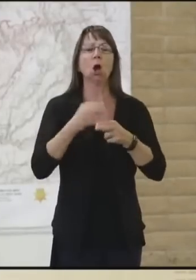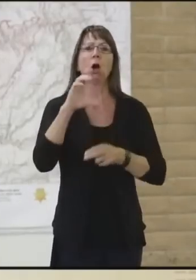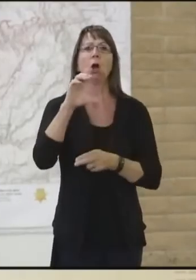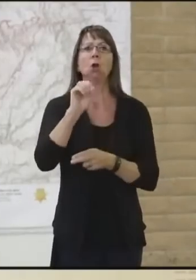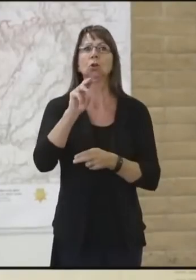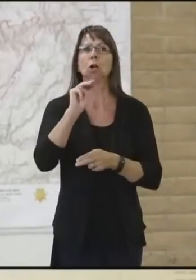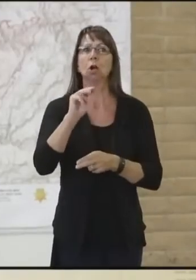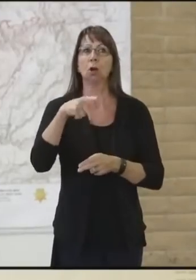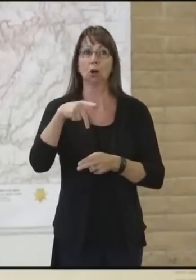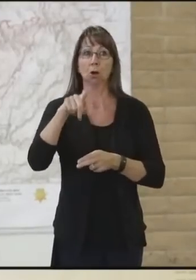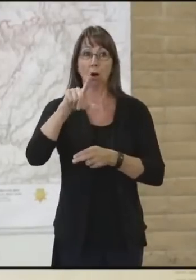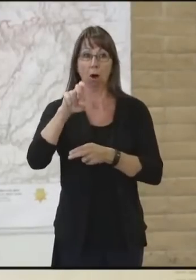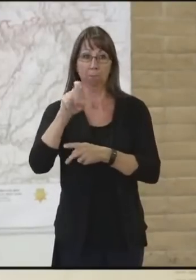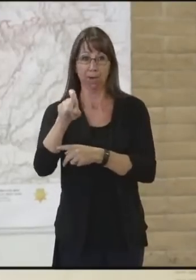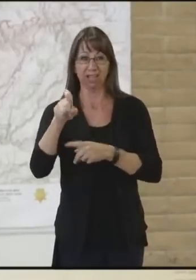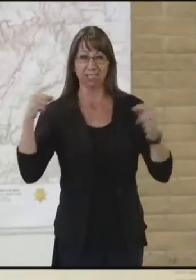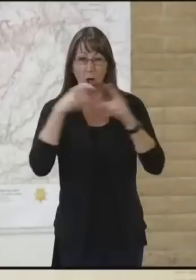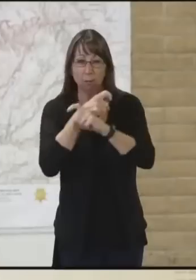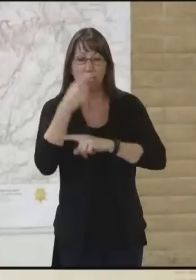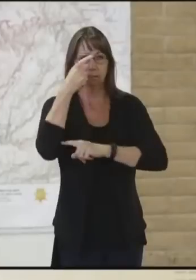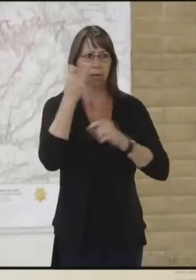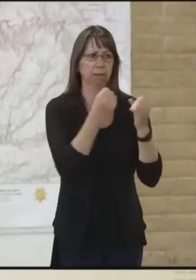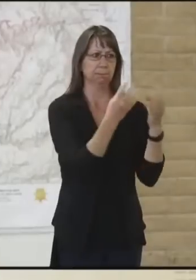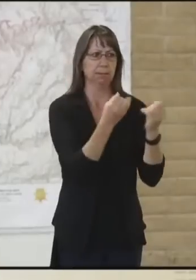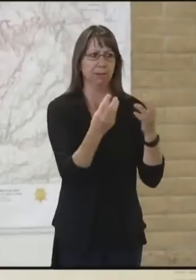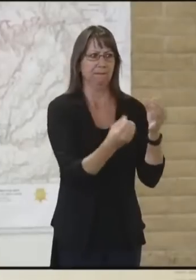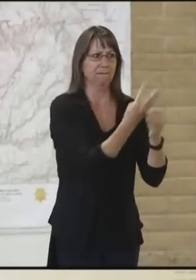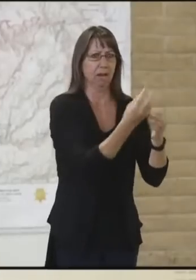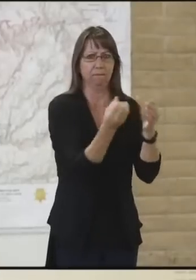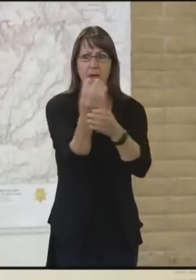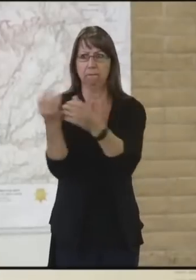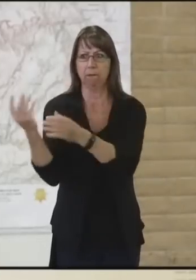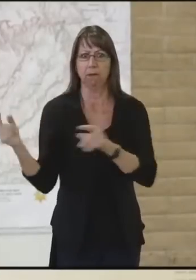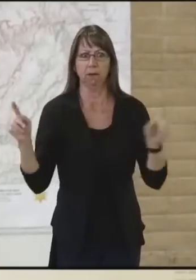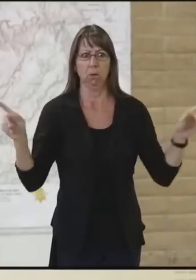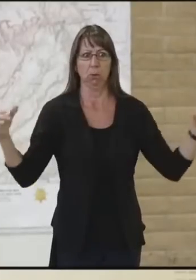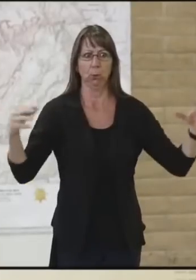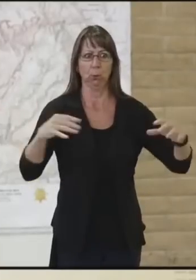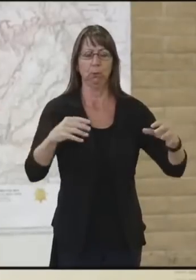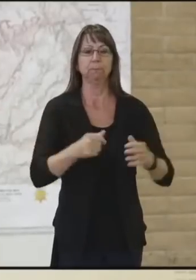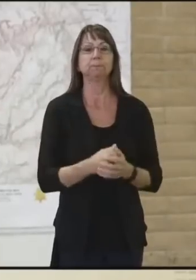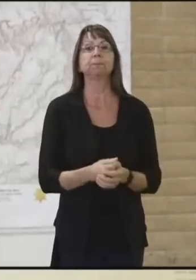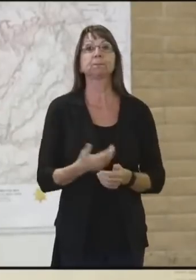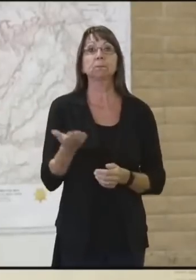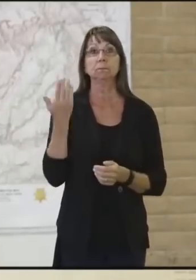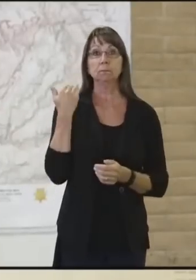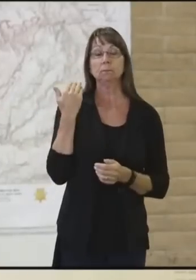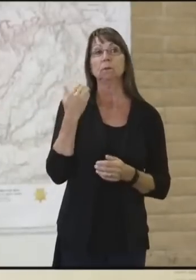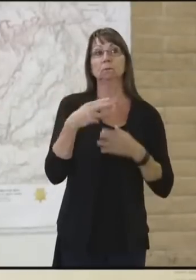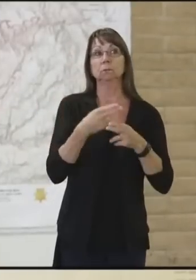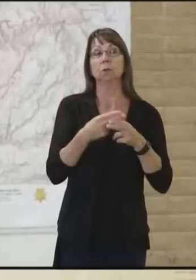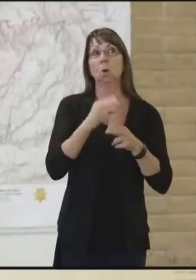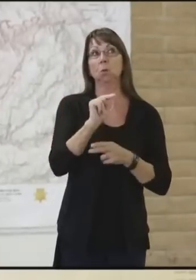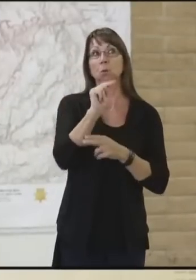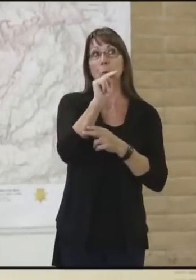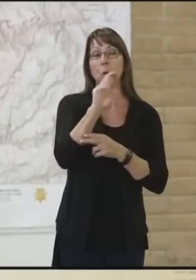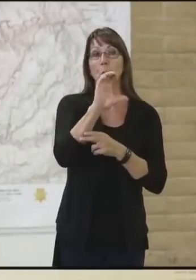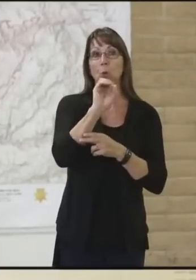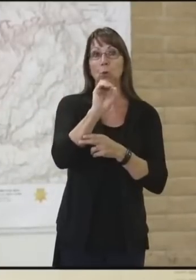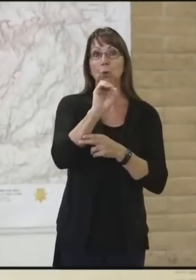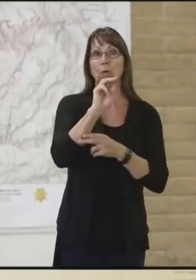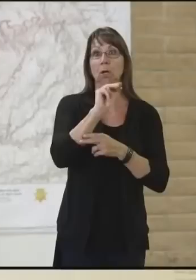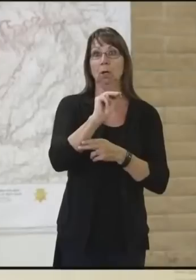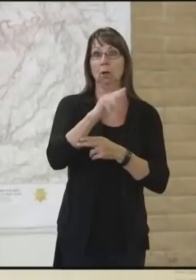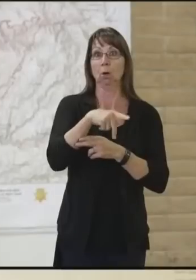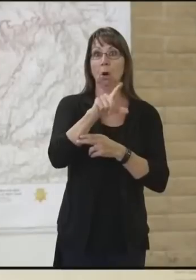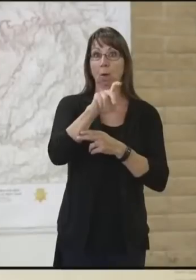Complex. In the early hours, when the fire was pressing into Butte County, they were using terms